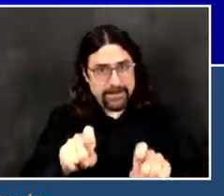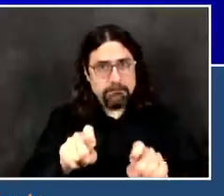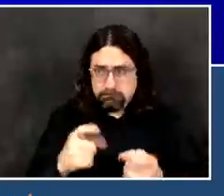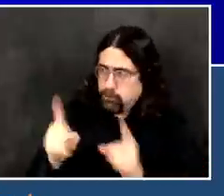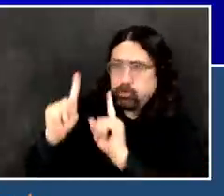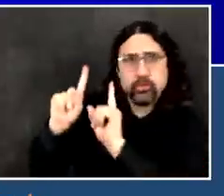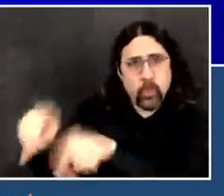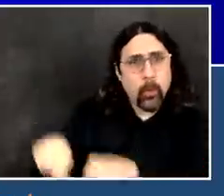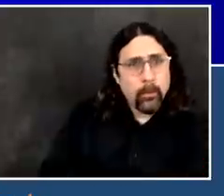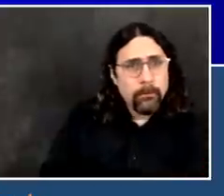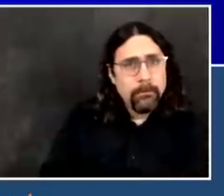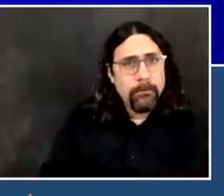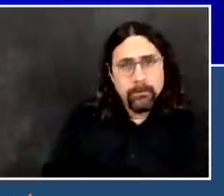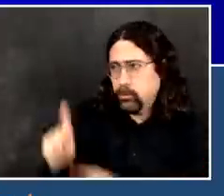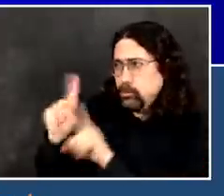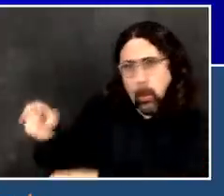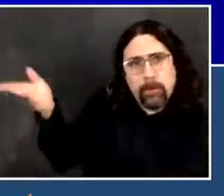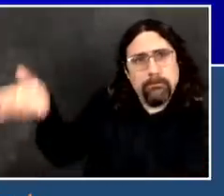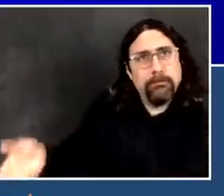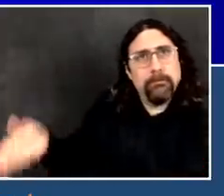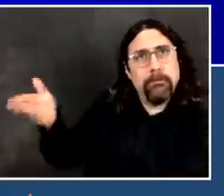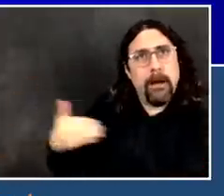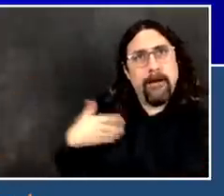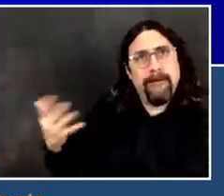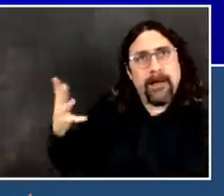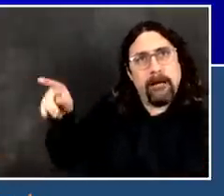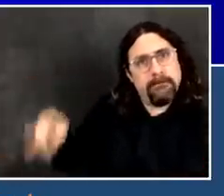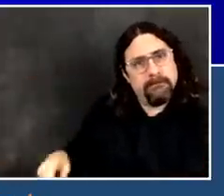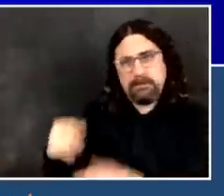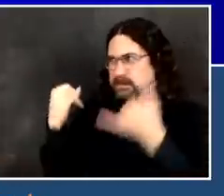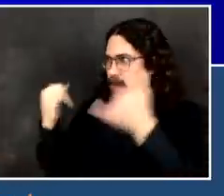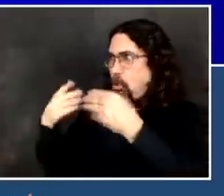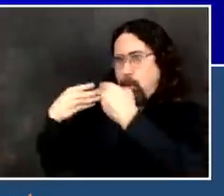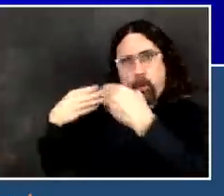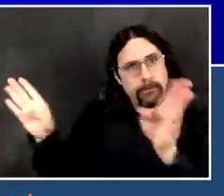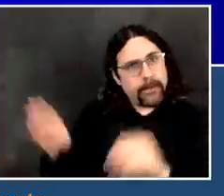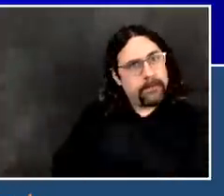has started, is available today, and then more will be announced next week.